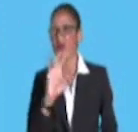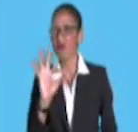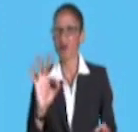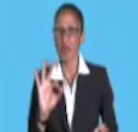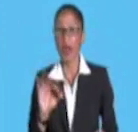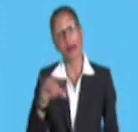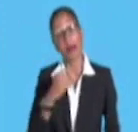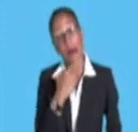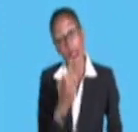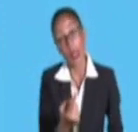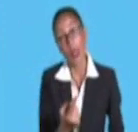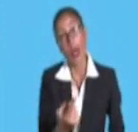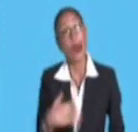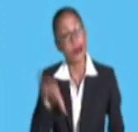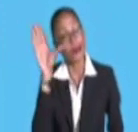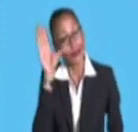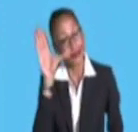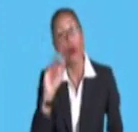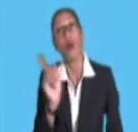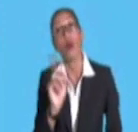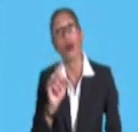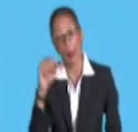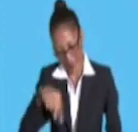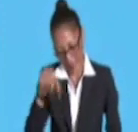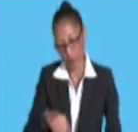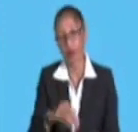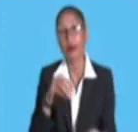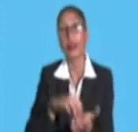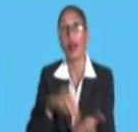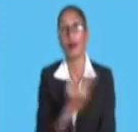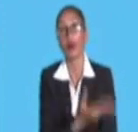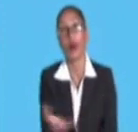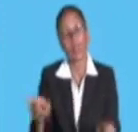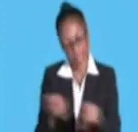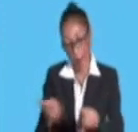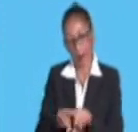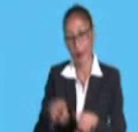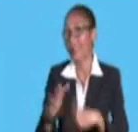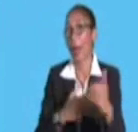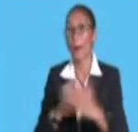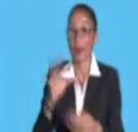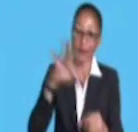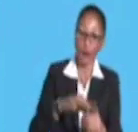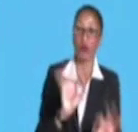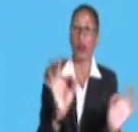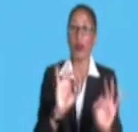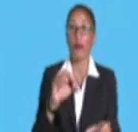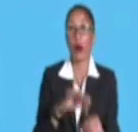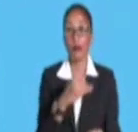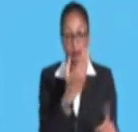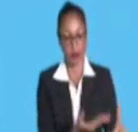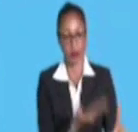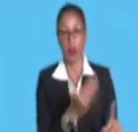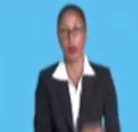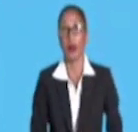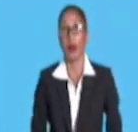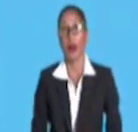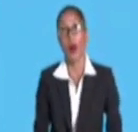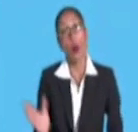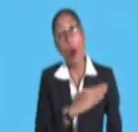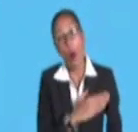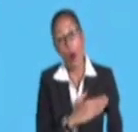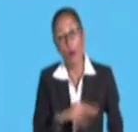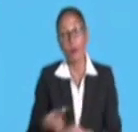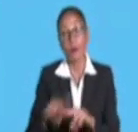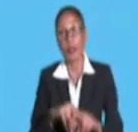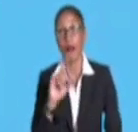I say, I am here to serve you all the same. I wish to thank the Fiji First Movement stakeholders and